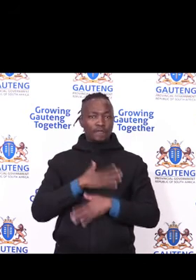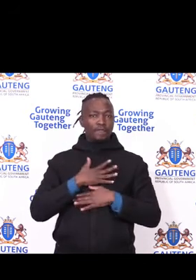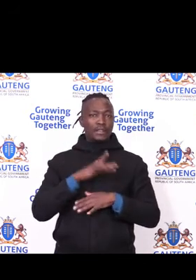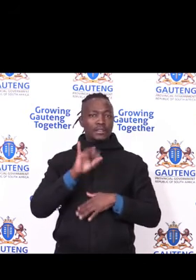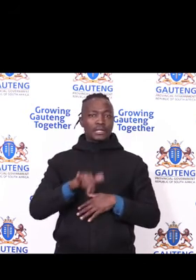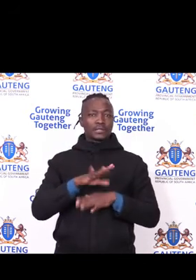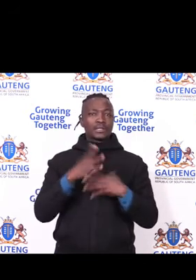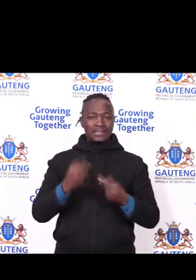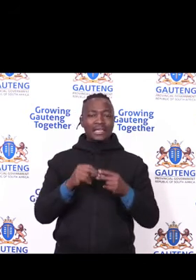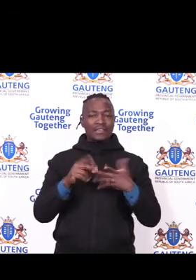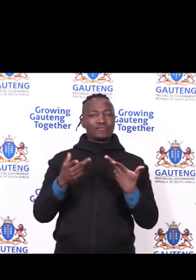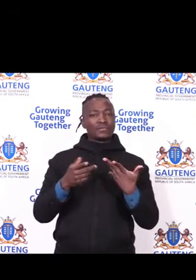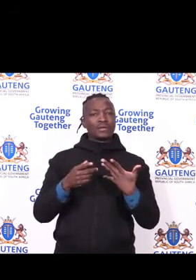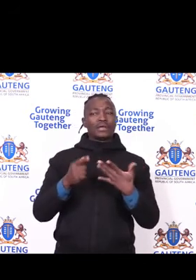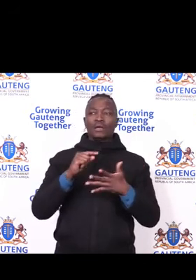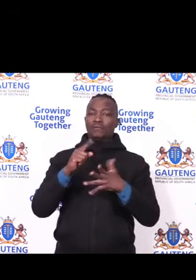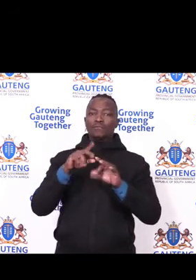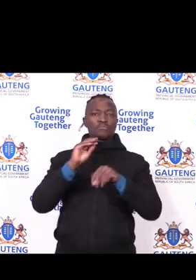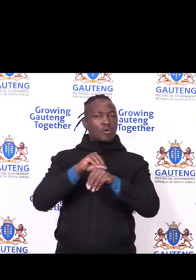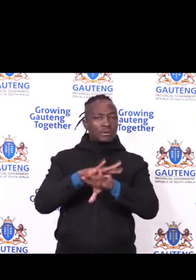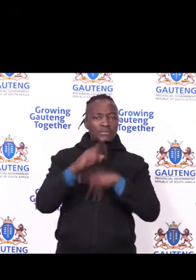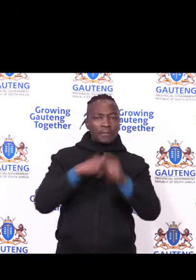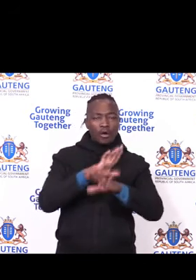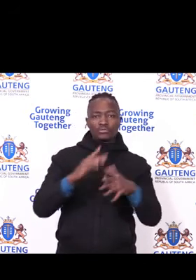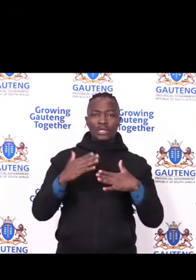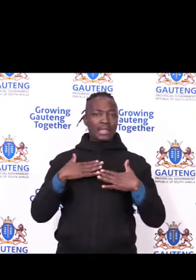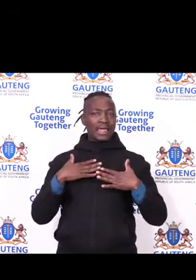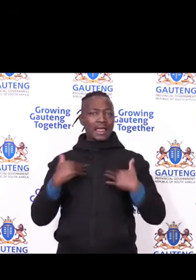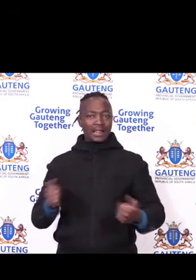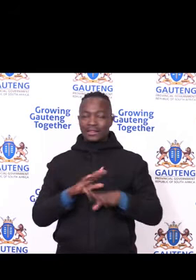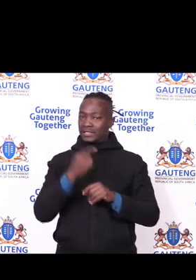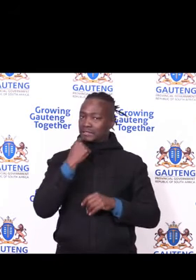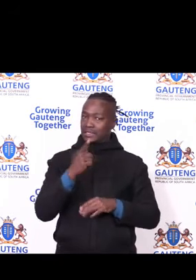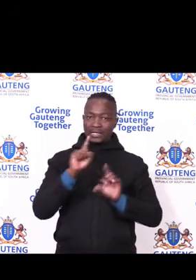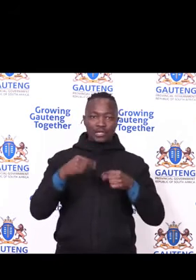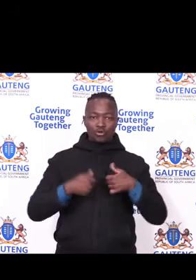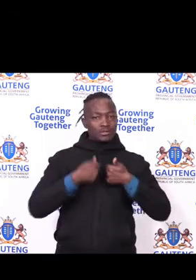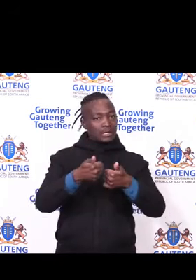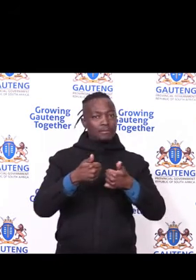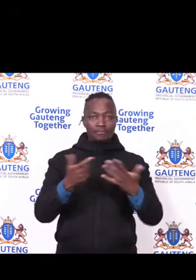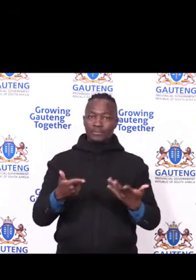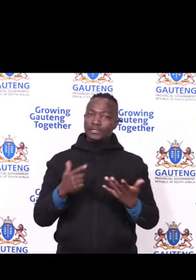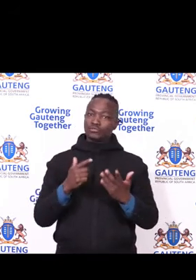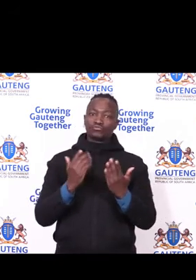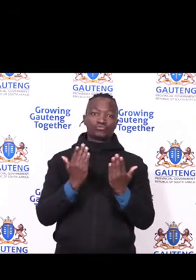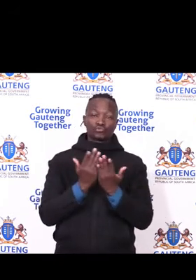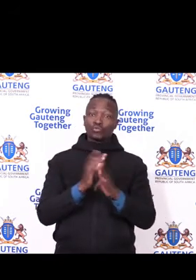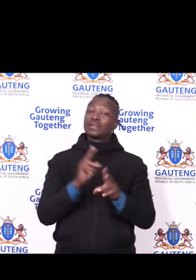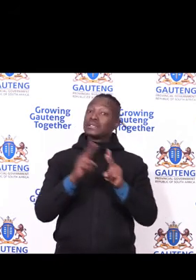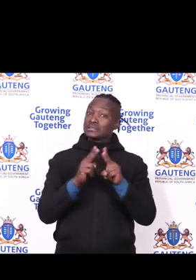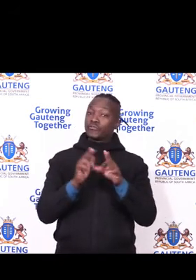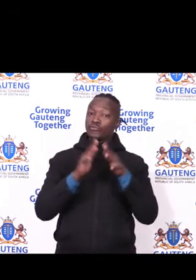underlying situation in terms of their health, and therefore they feel they can't report for duty. It's a huge number. It's a